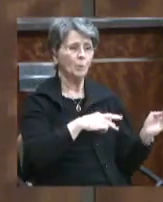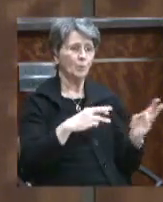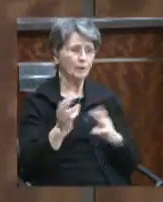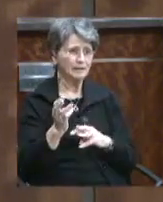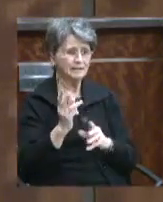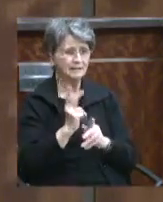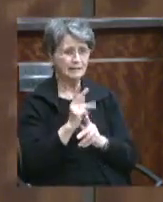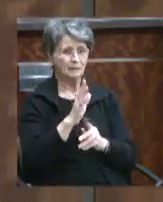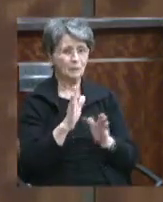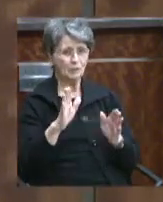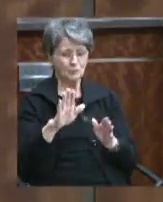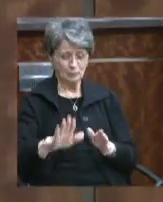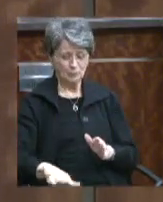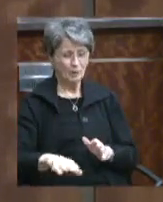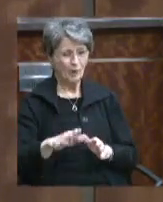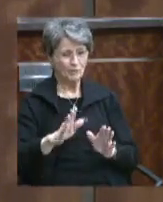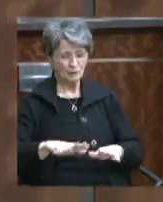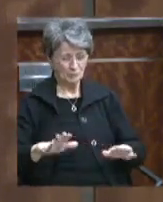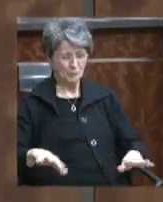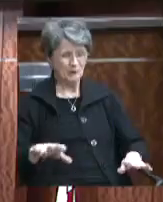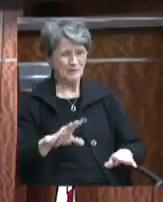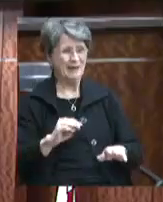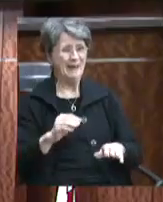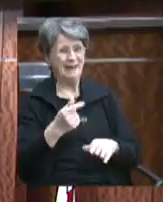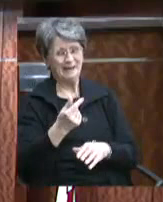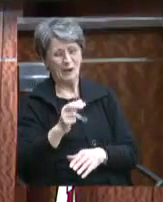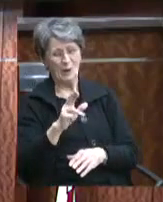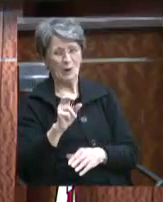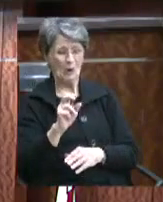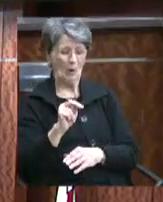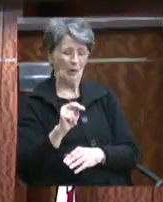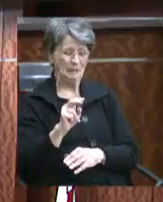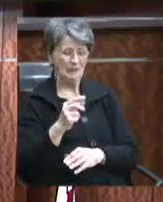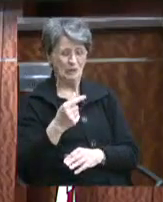small children and garden gnomes inside. Thank you.